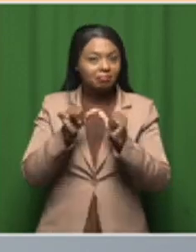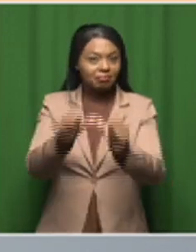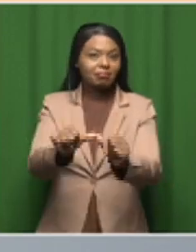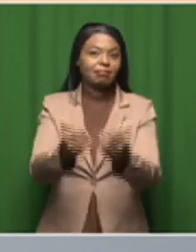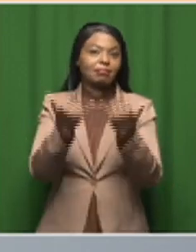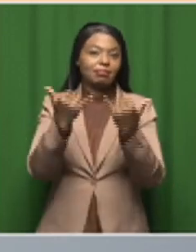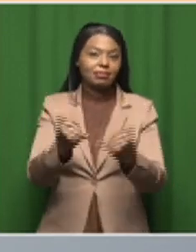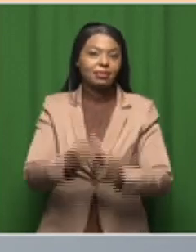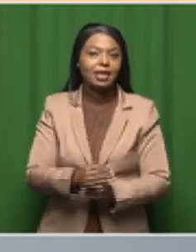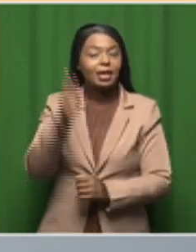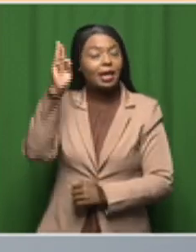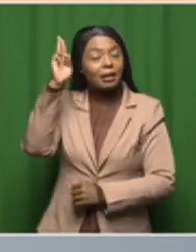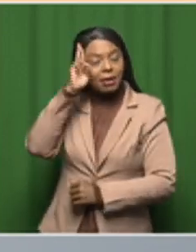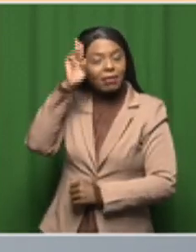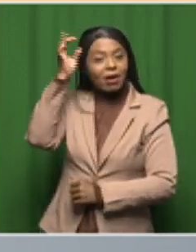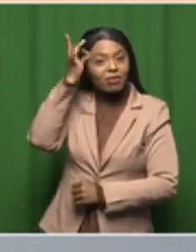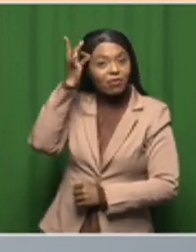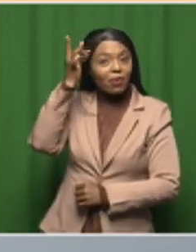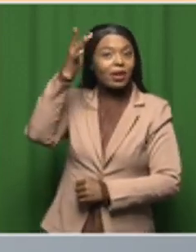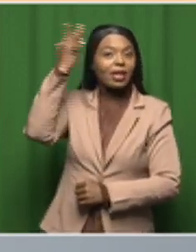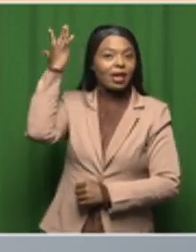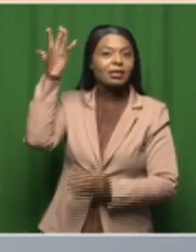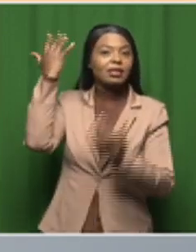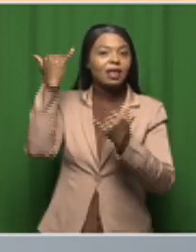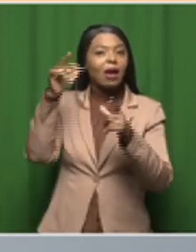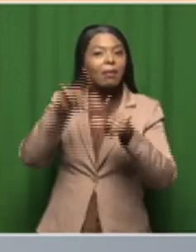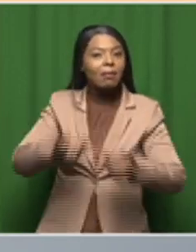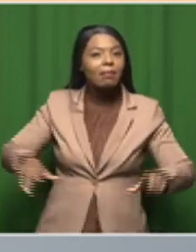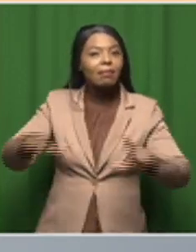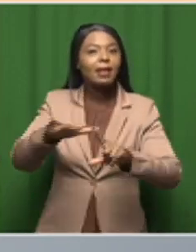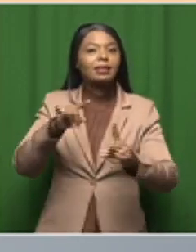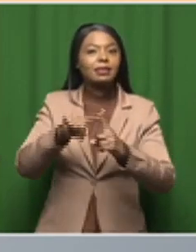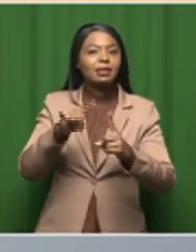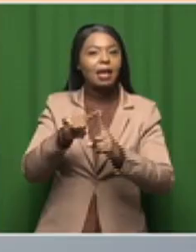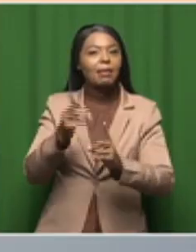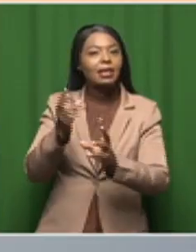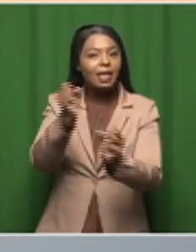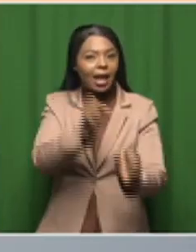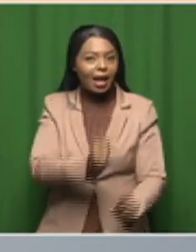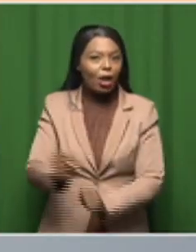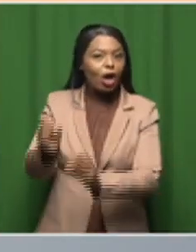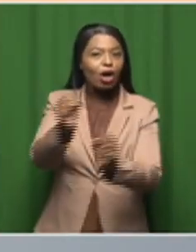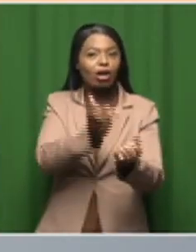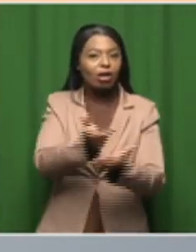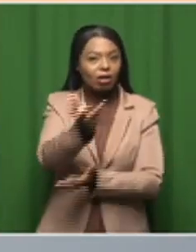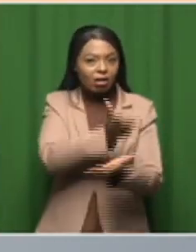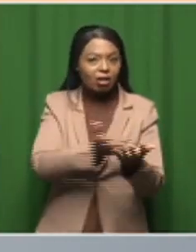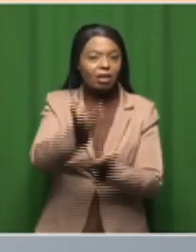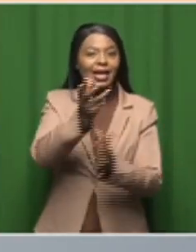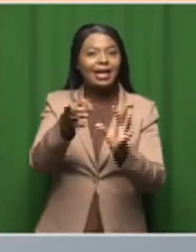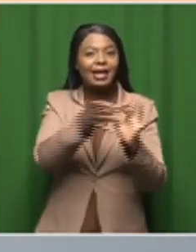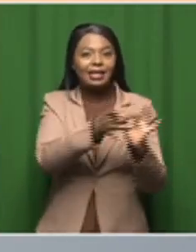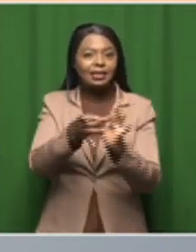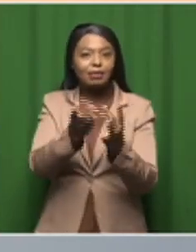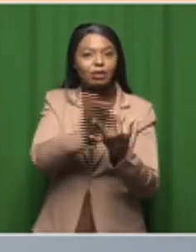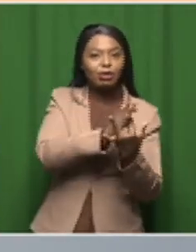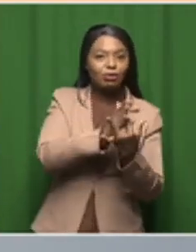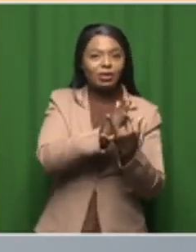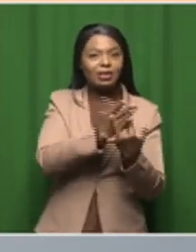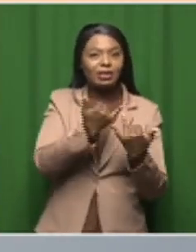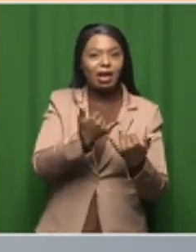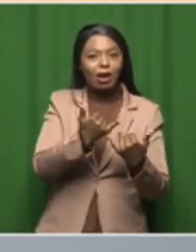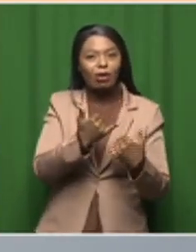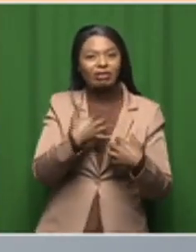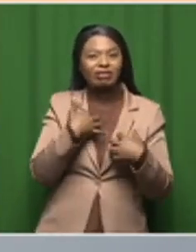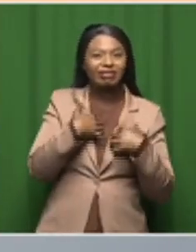Remembering and Forgetting Landscapes in Dialogue. Now, it's an exhibition that delves into the complex relationship between destruction and renewal